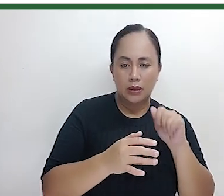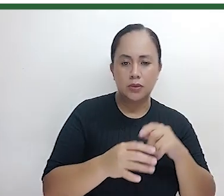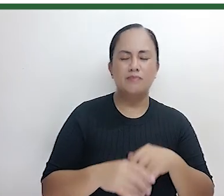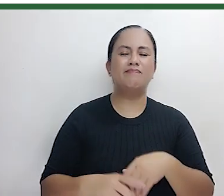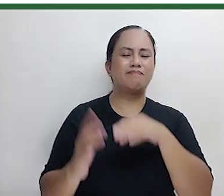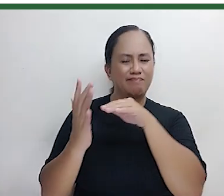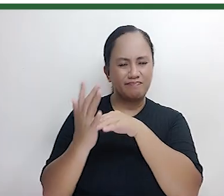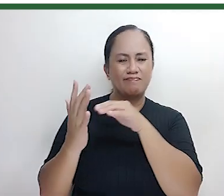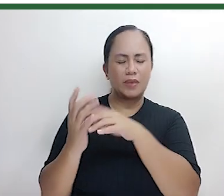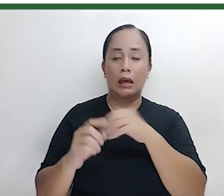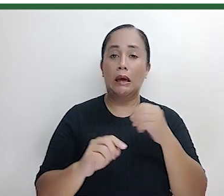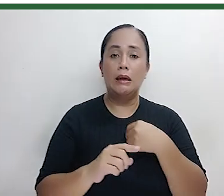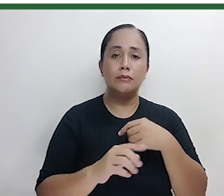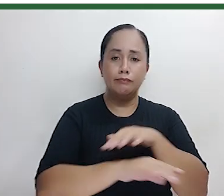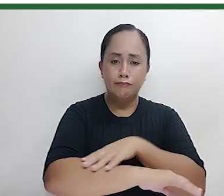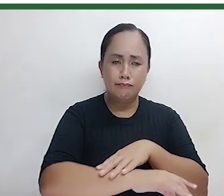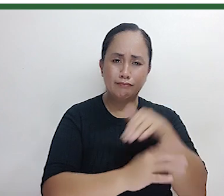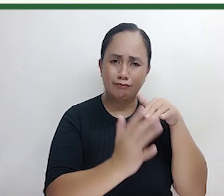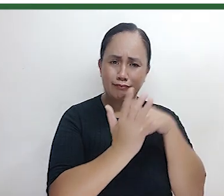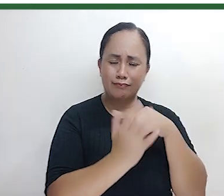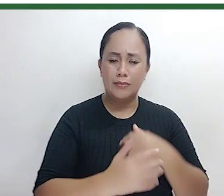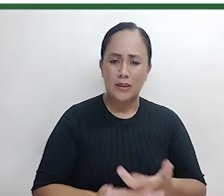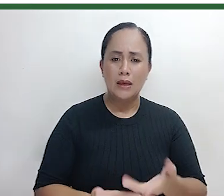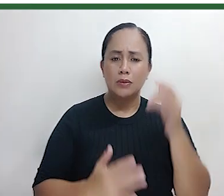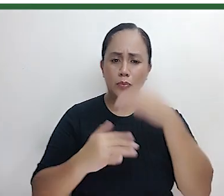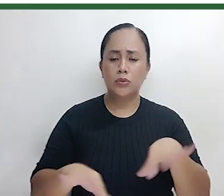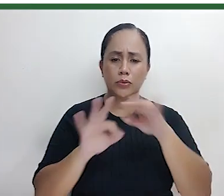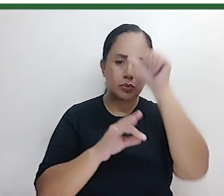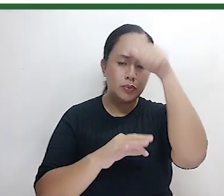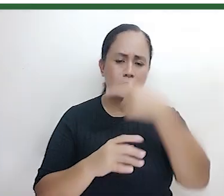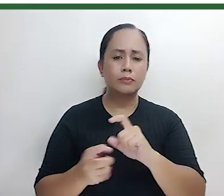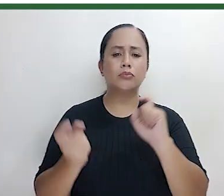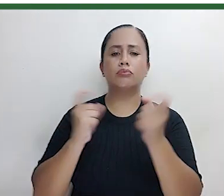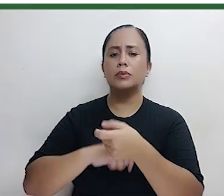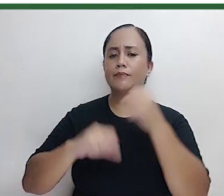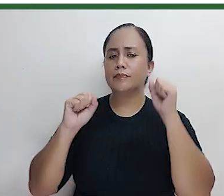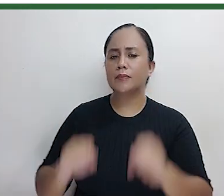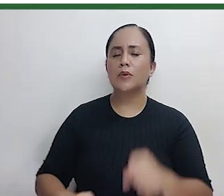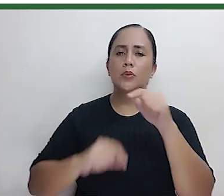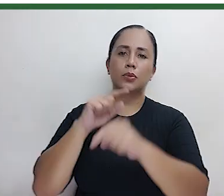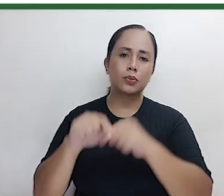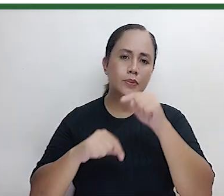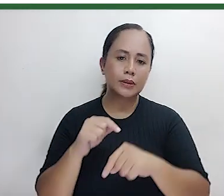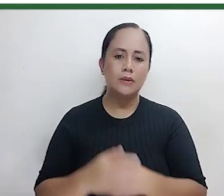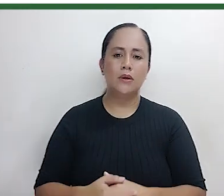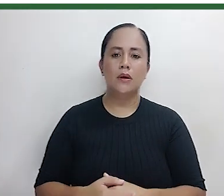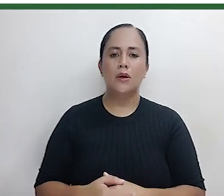imperialism, homophobia, and racism. It is important to remember the transformative potential